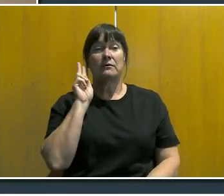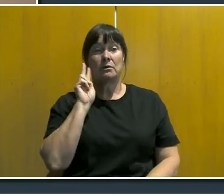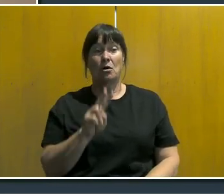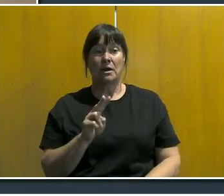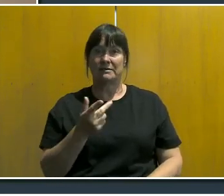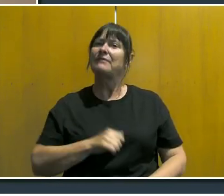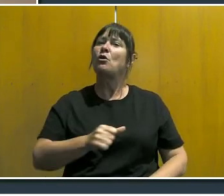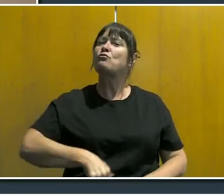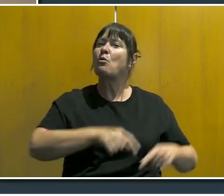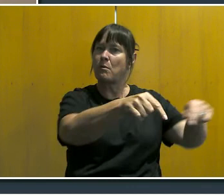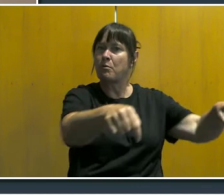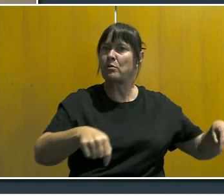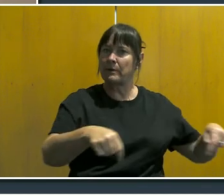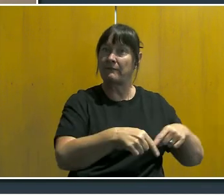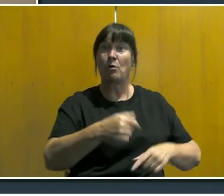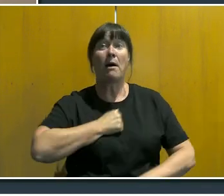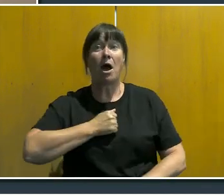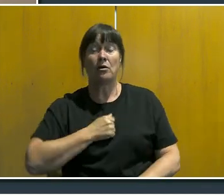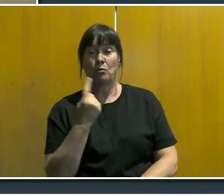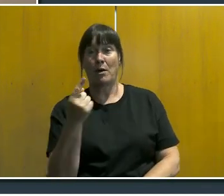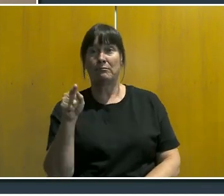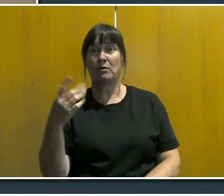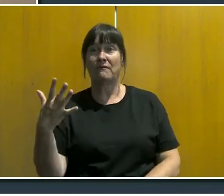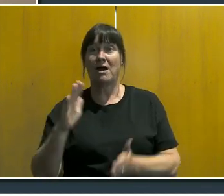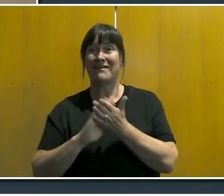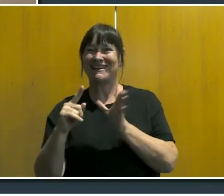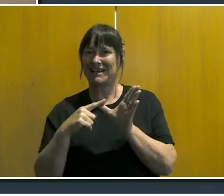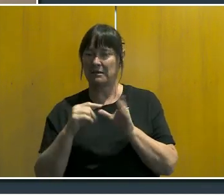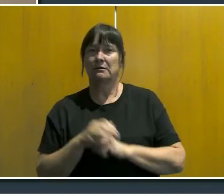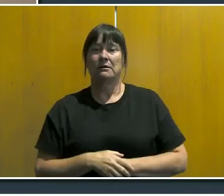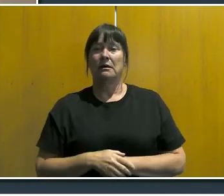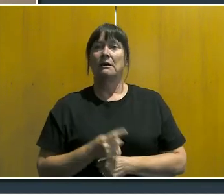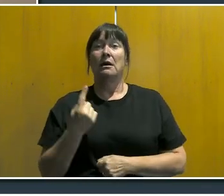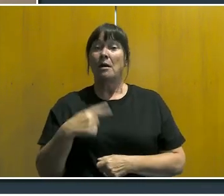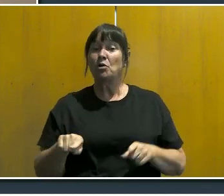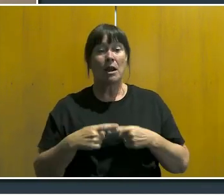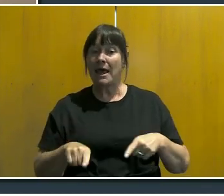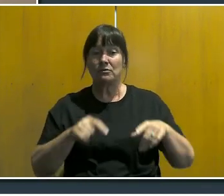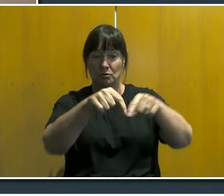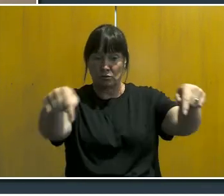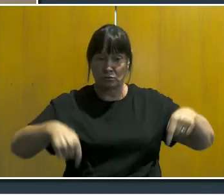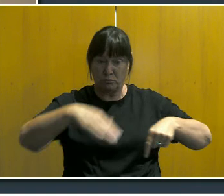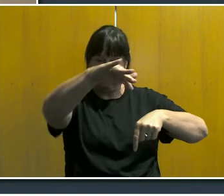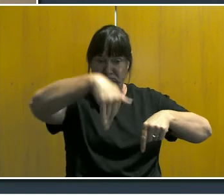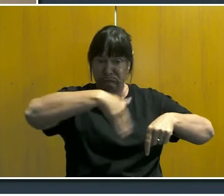properties, and for example, mine's a 1.5 hectare property. I'm not allowed to subdivide it,